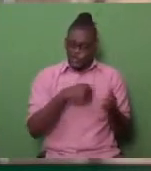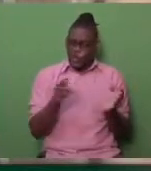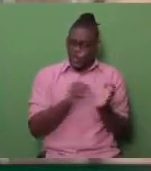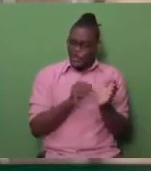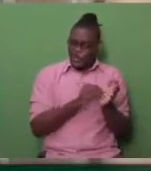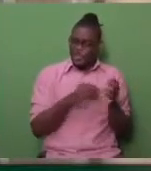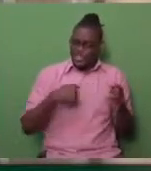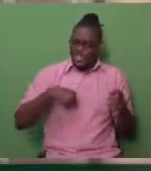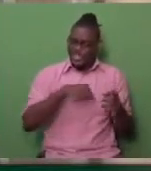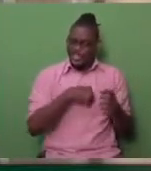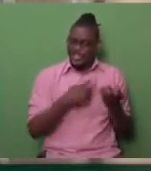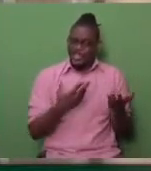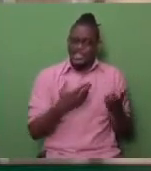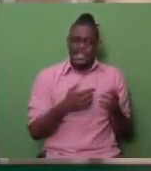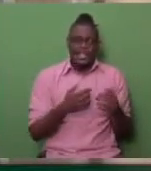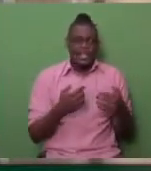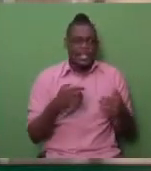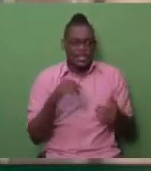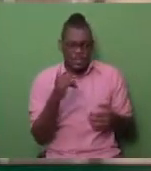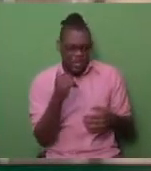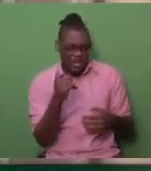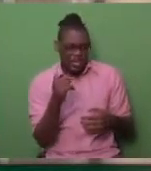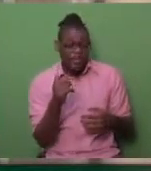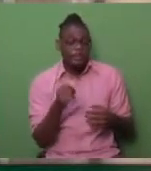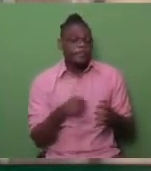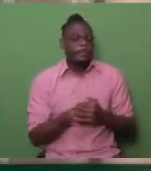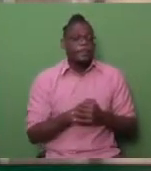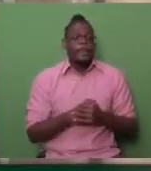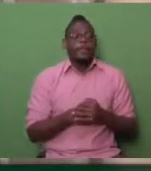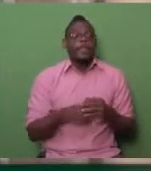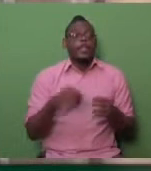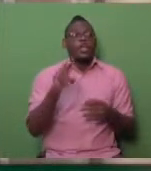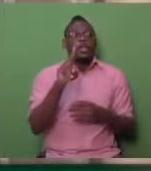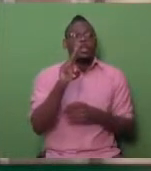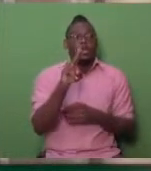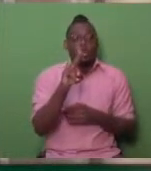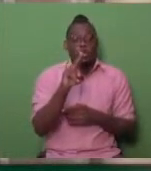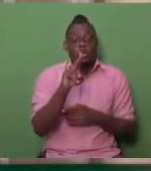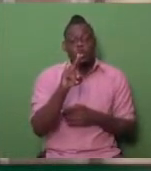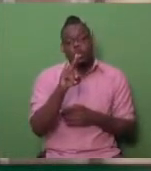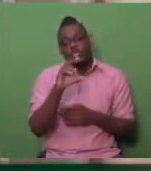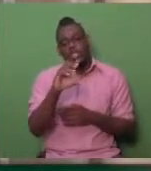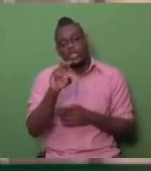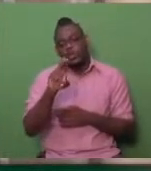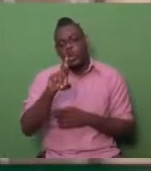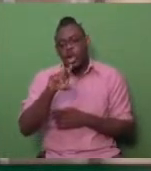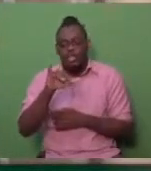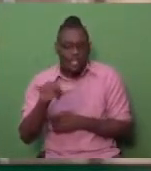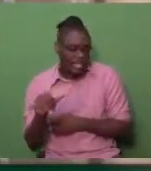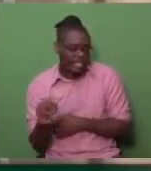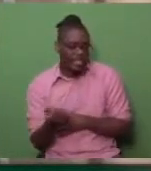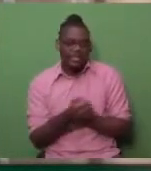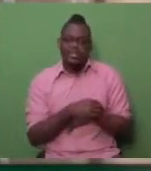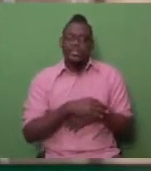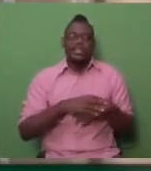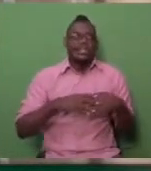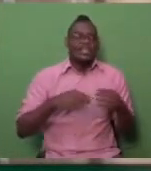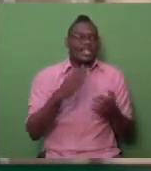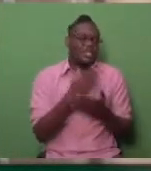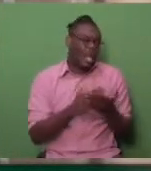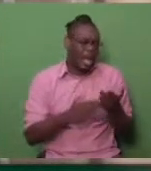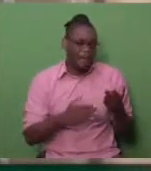When you were caught out, your explanation was it was a typo. Well, some people feel this whole budget statement is a typo. There's nothing